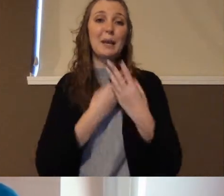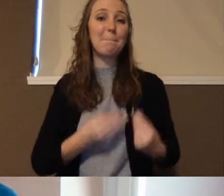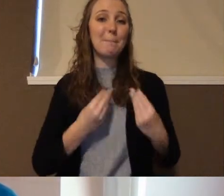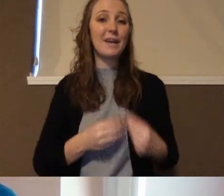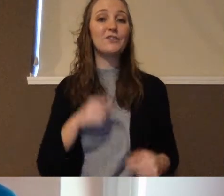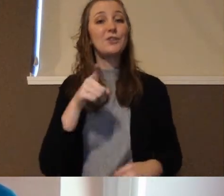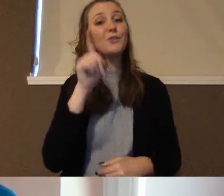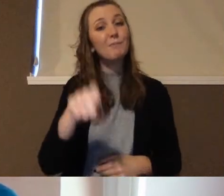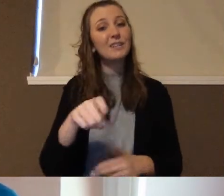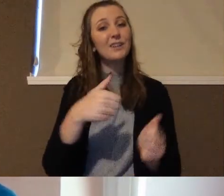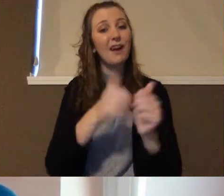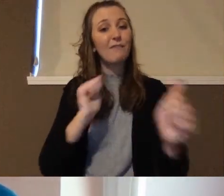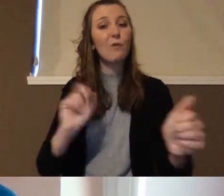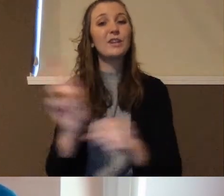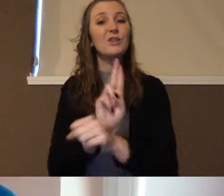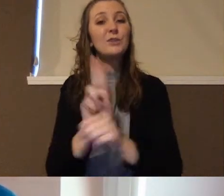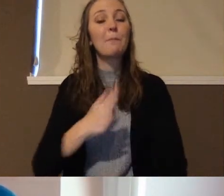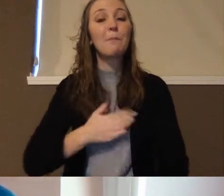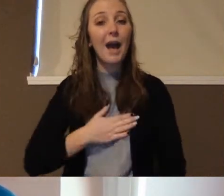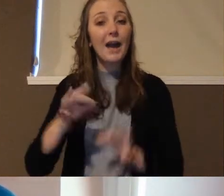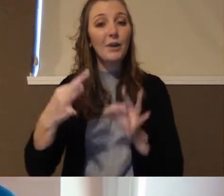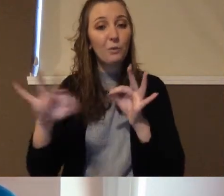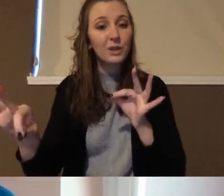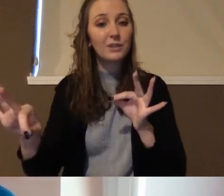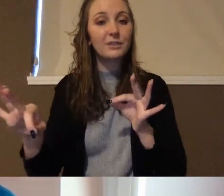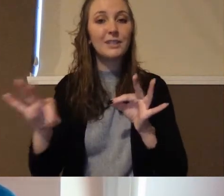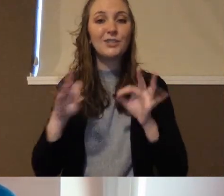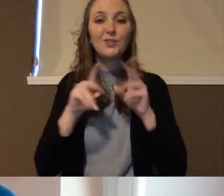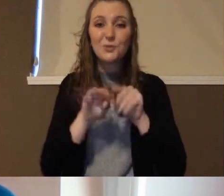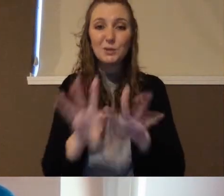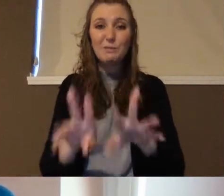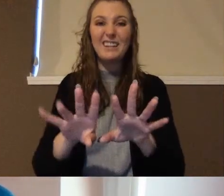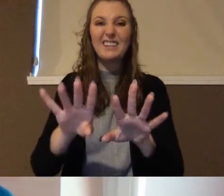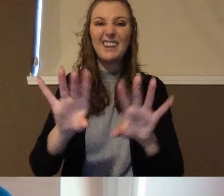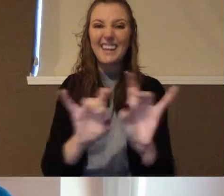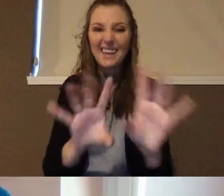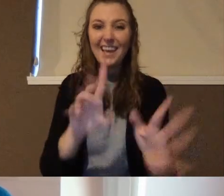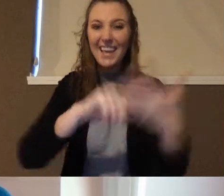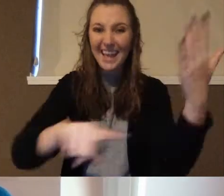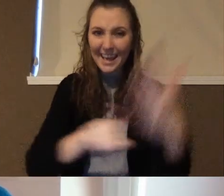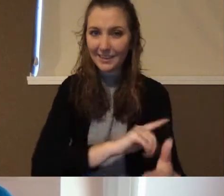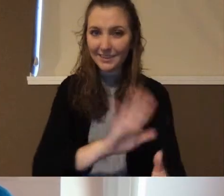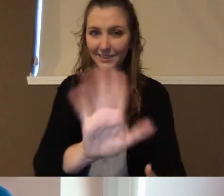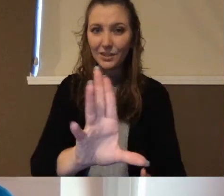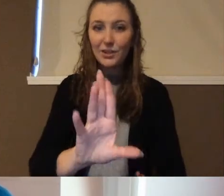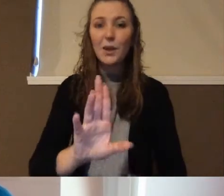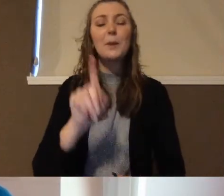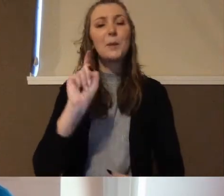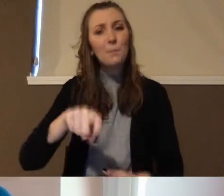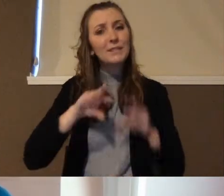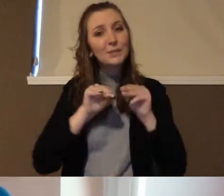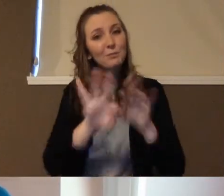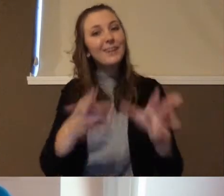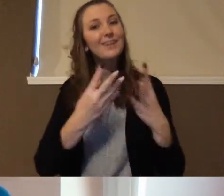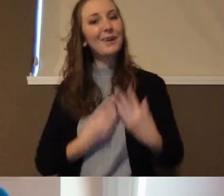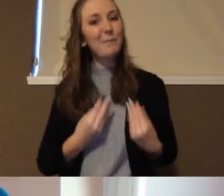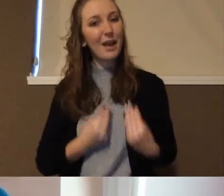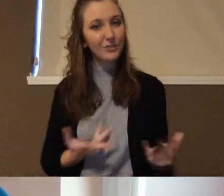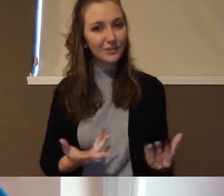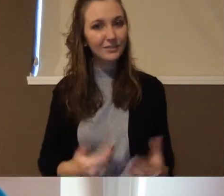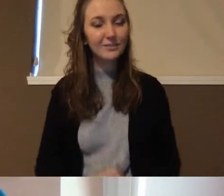word to spread hatred. Once again, What